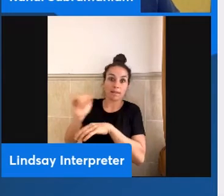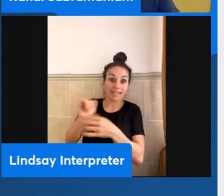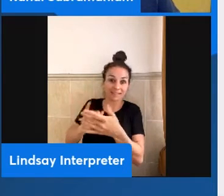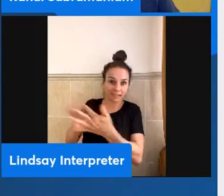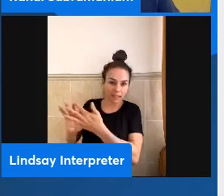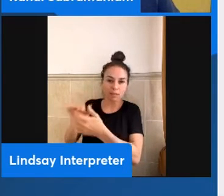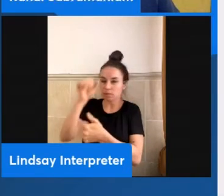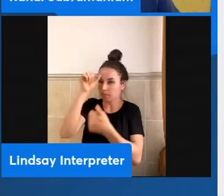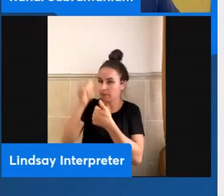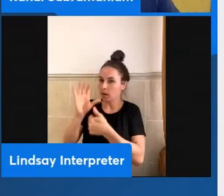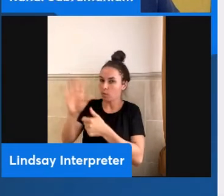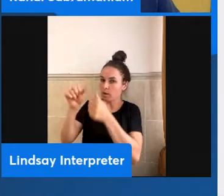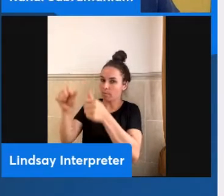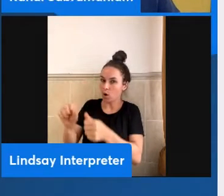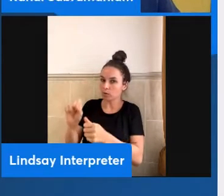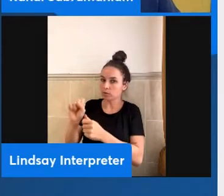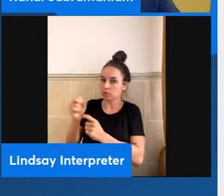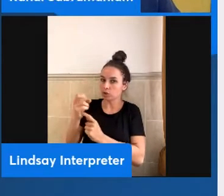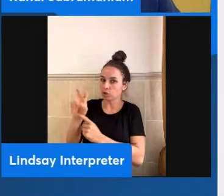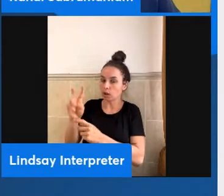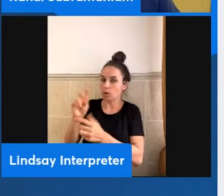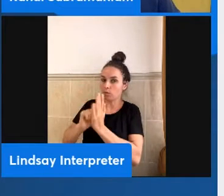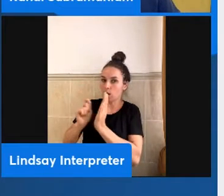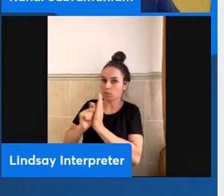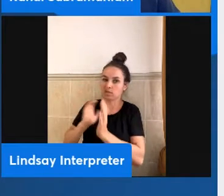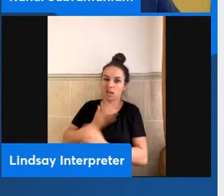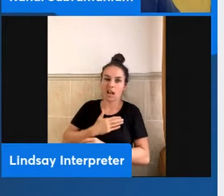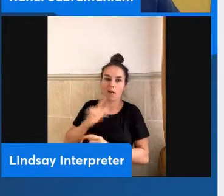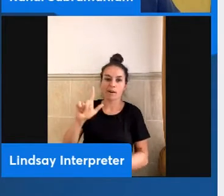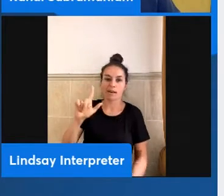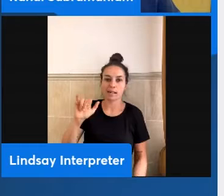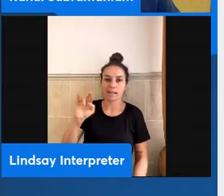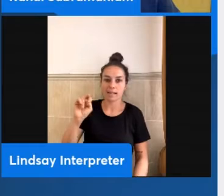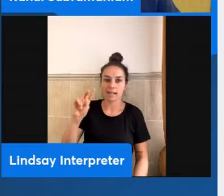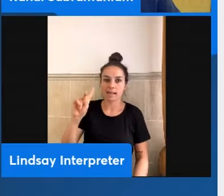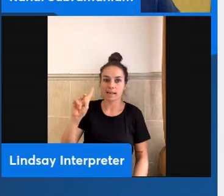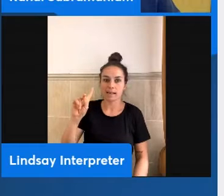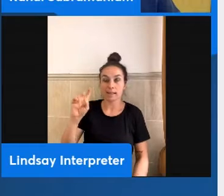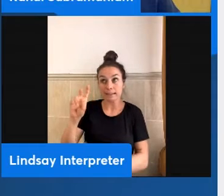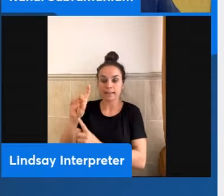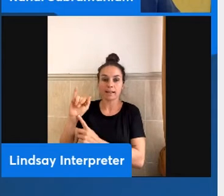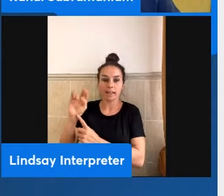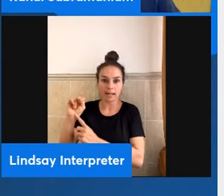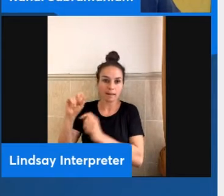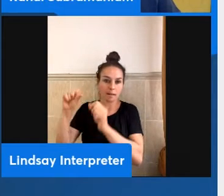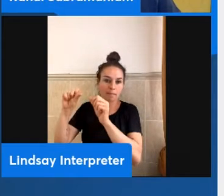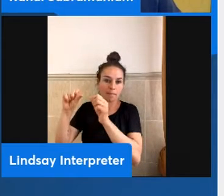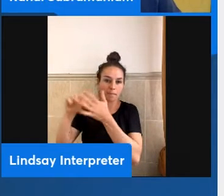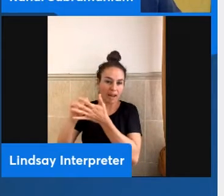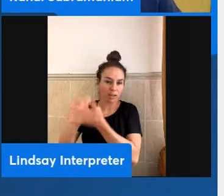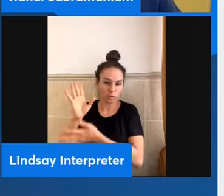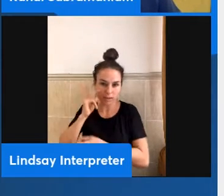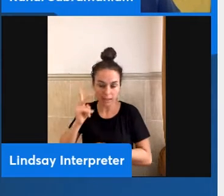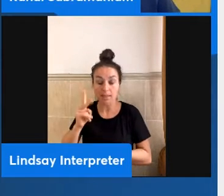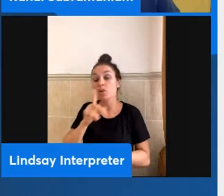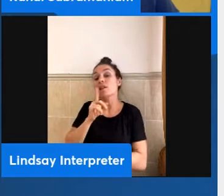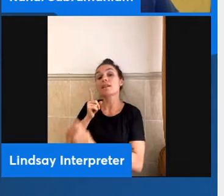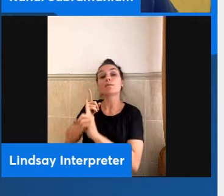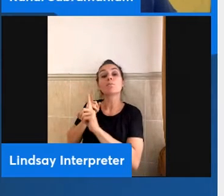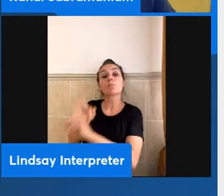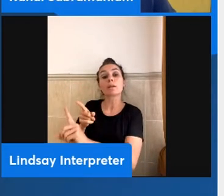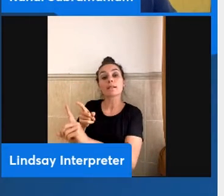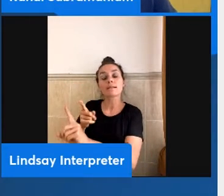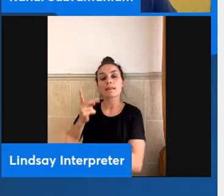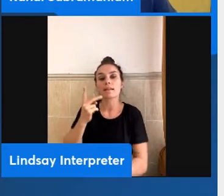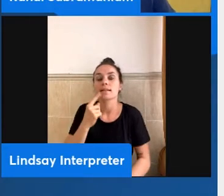on our AWS Made Easy LinkedIn page. The idea is, here we go. I guess the main takeaway it said